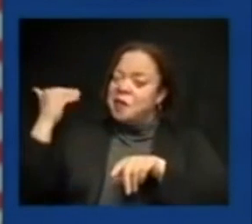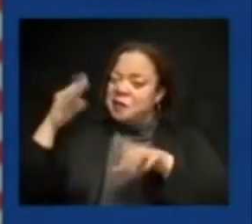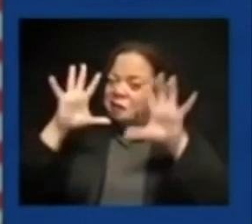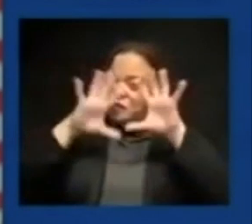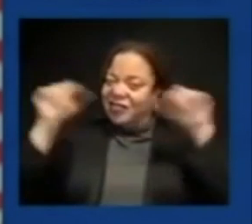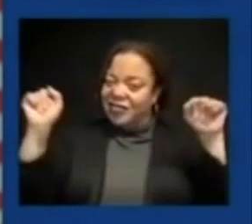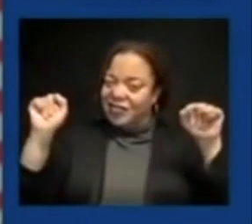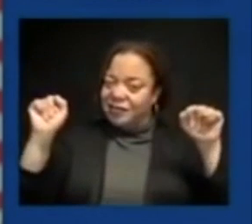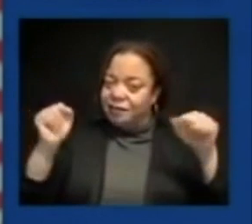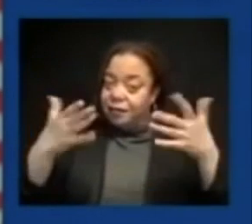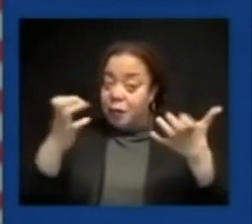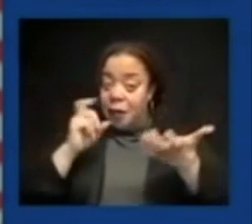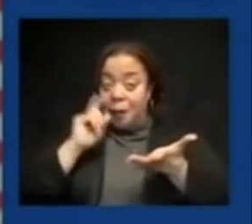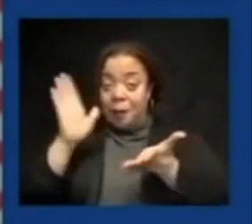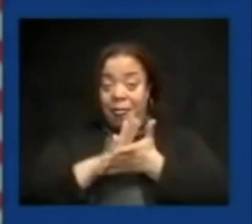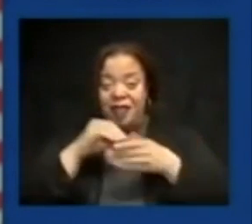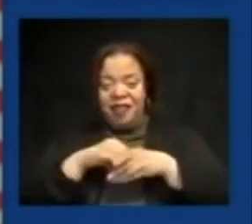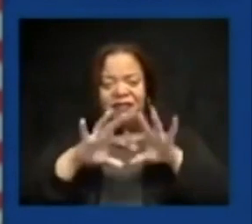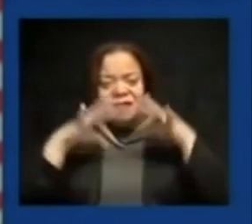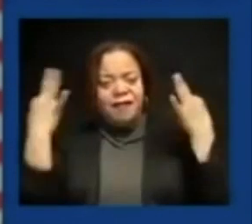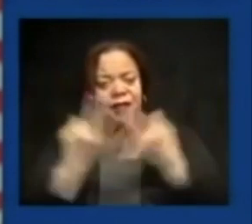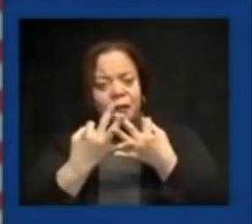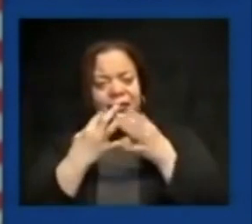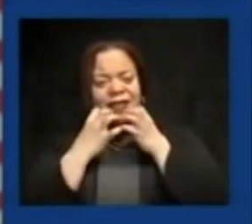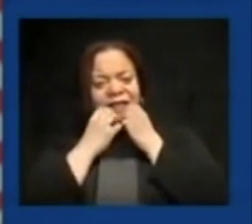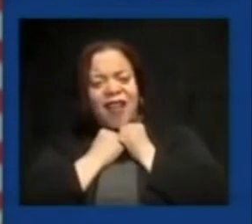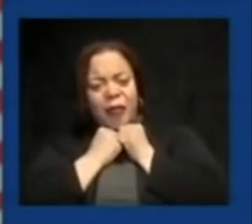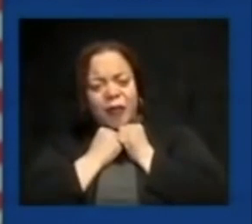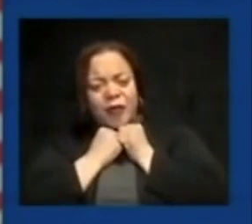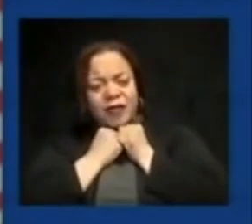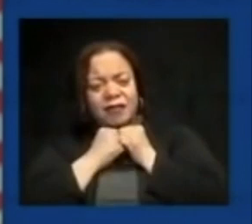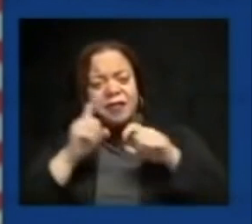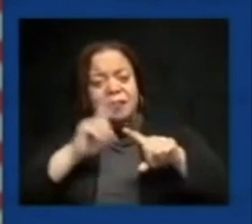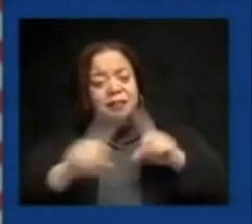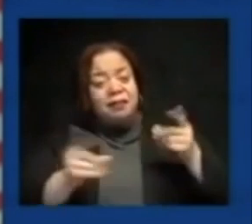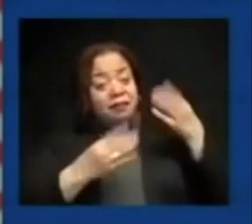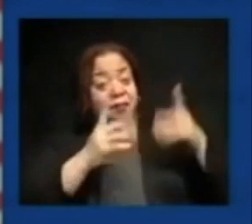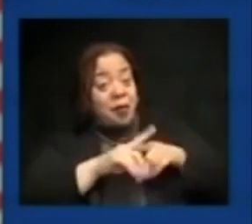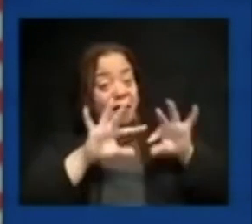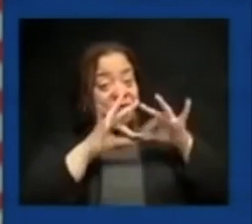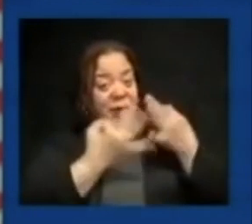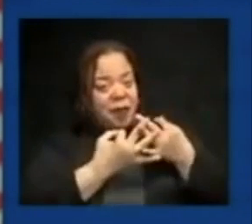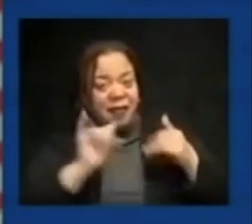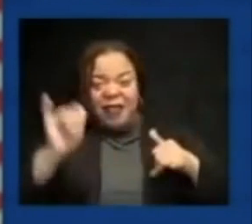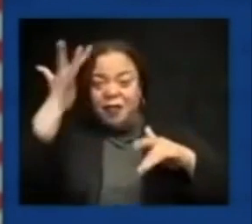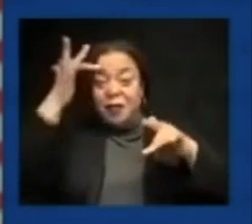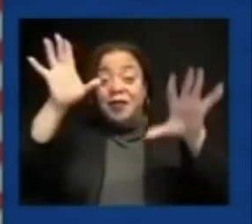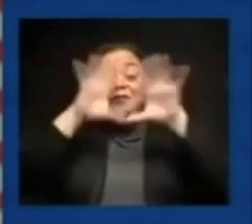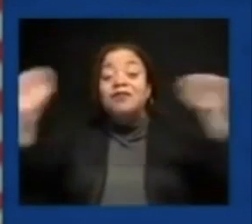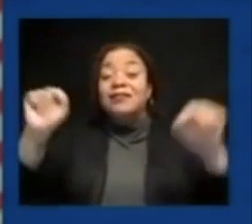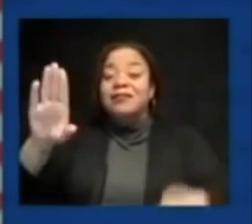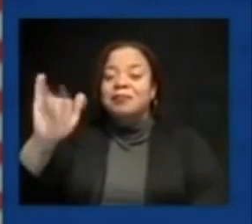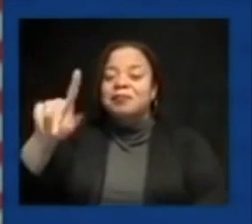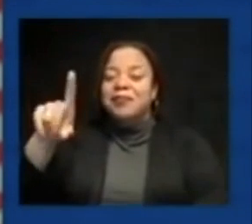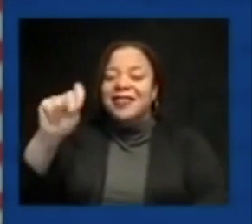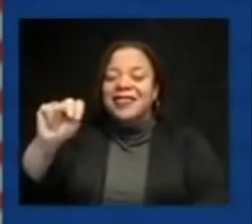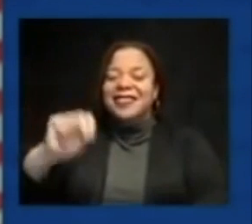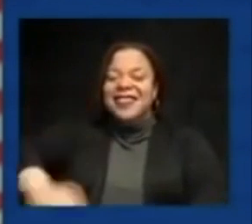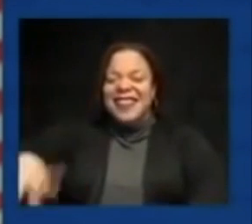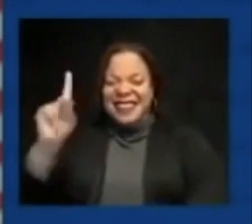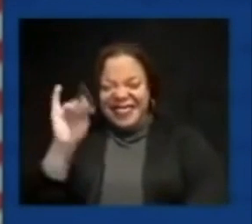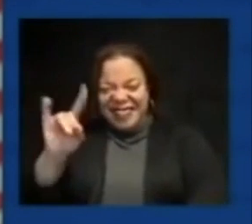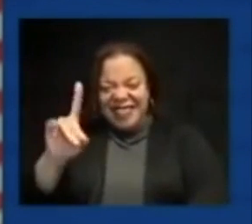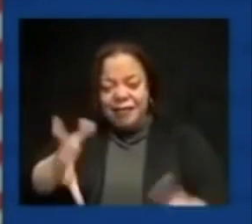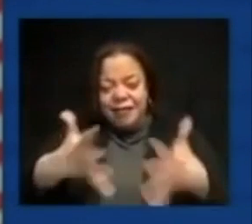family values but not care about families. That's why Joe Biden did the American Rescue Plan, and that's why he's fighting for the